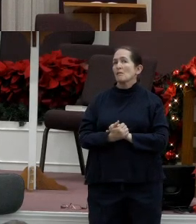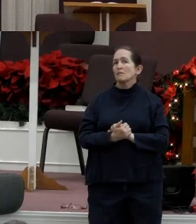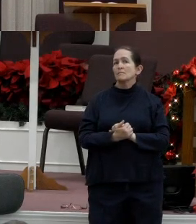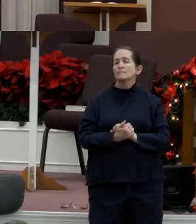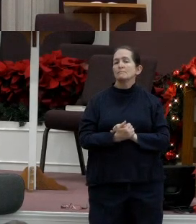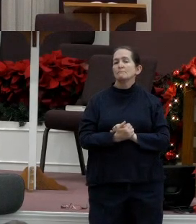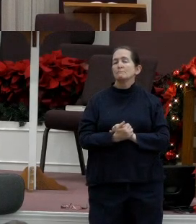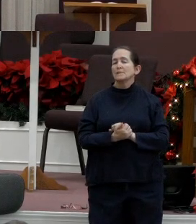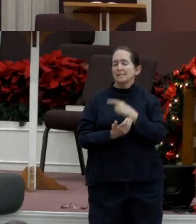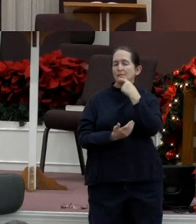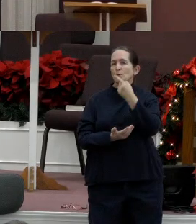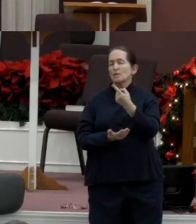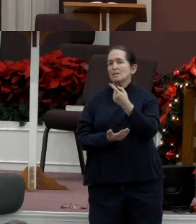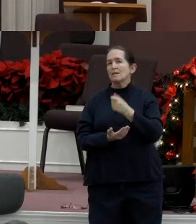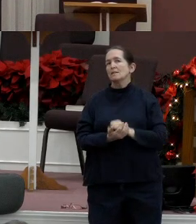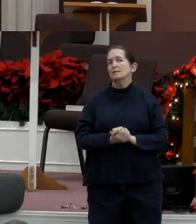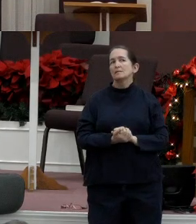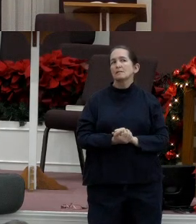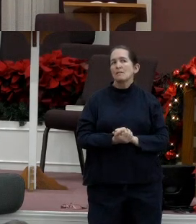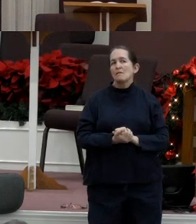Here's what it says.